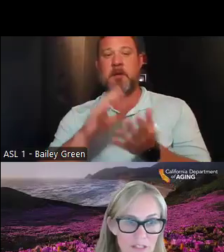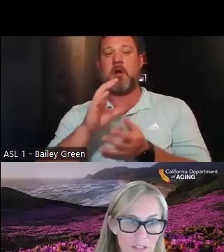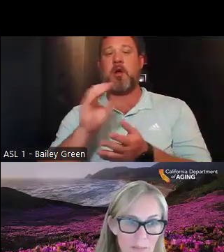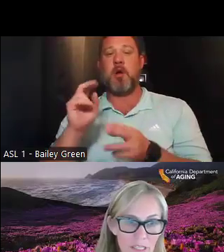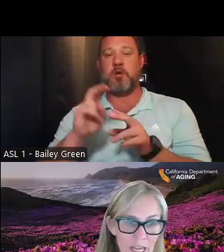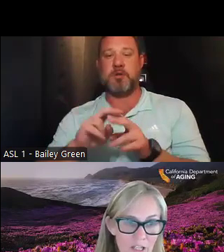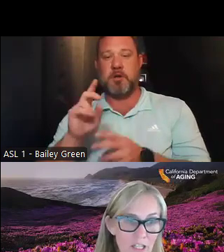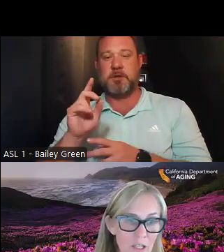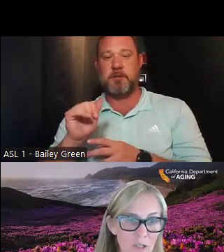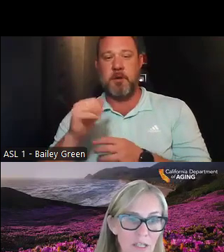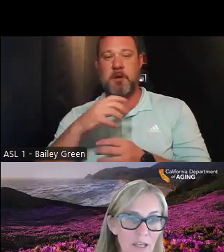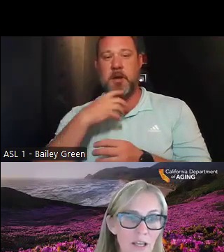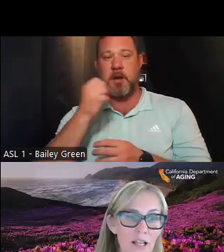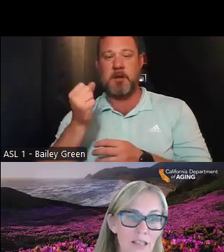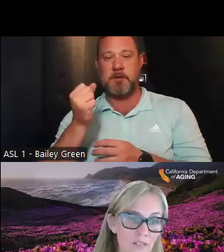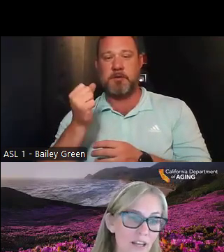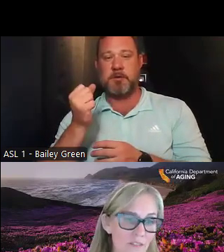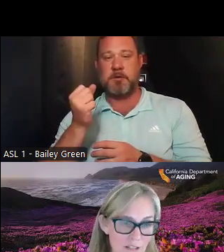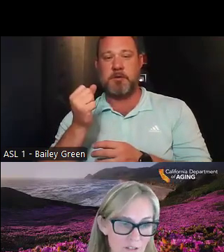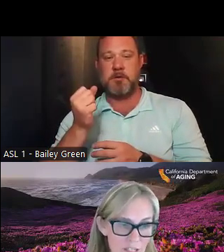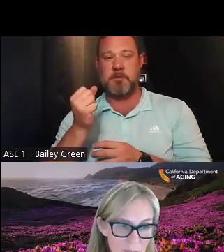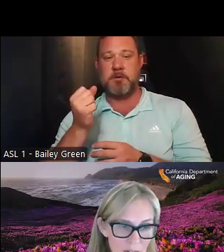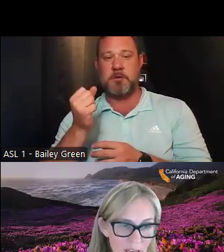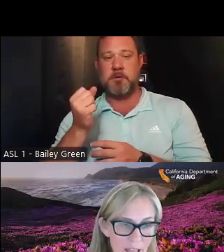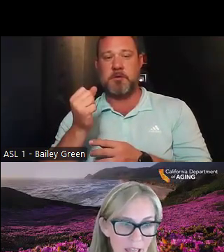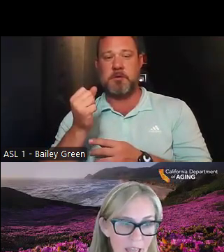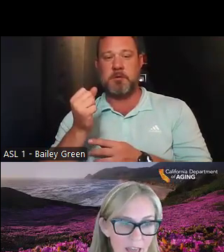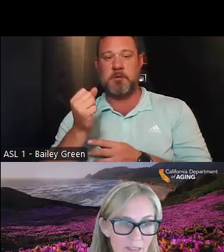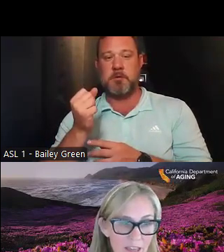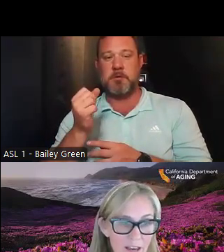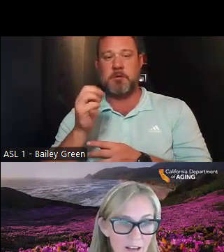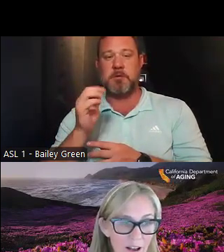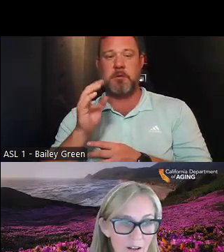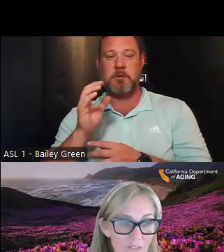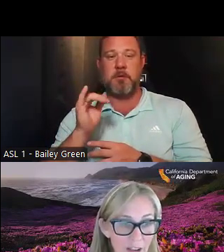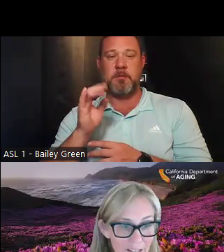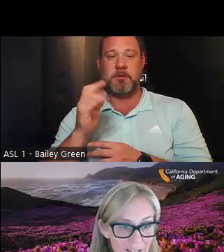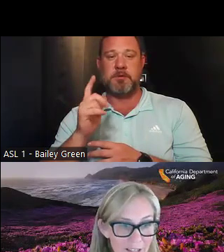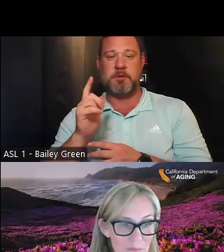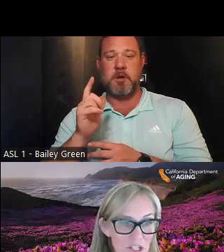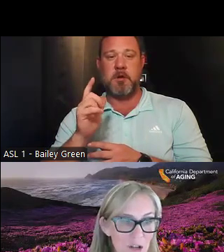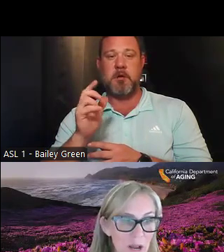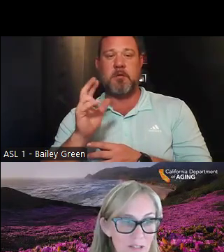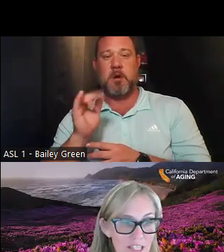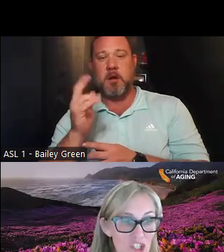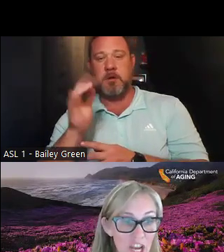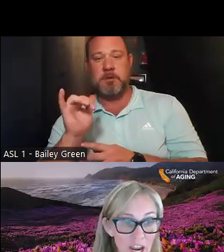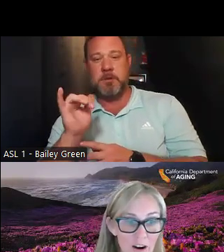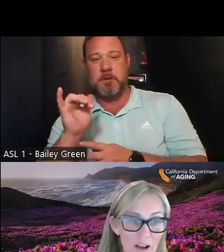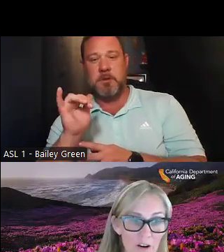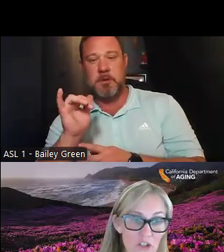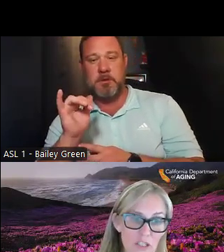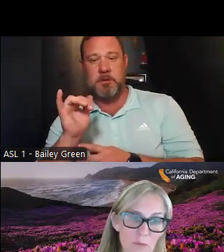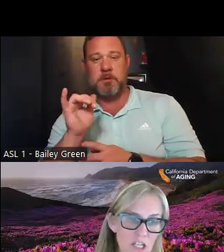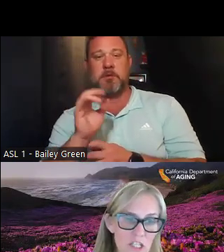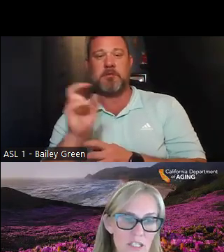of the Disability and Aging Community Living Advisory Committee. And then finally, Michelle Rousey, Chair